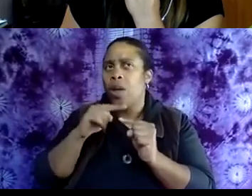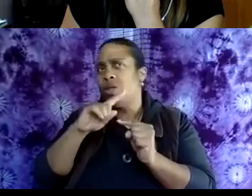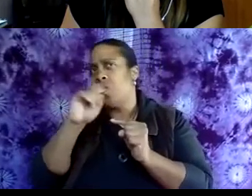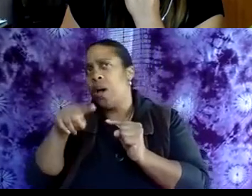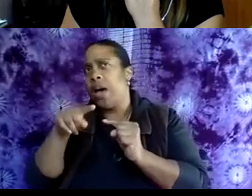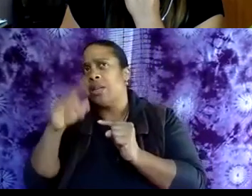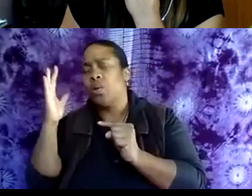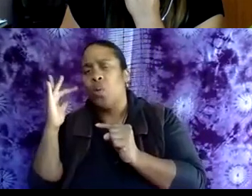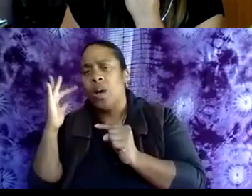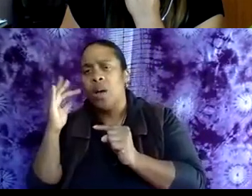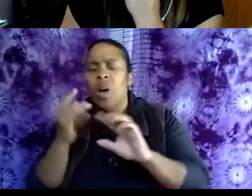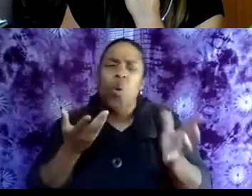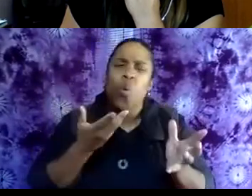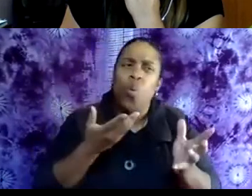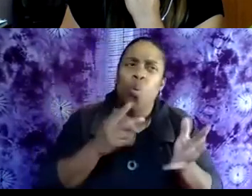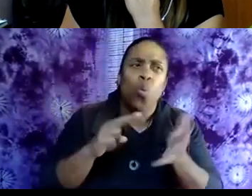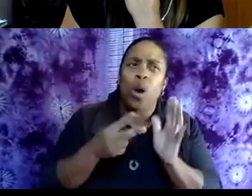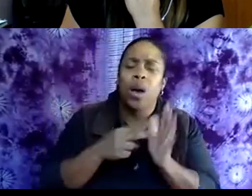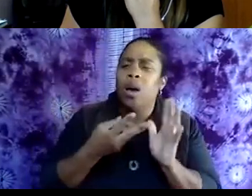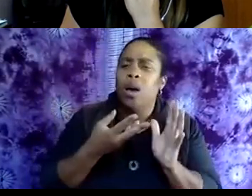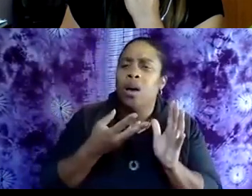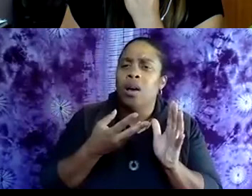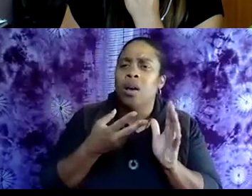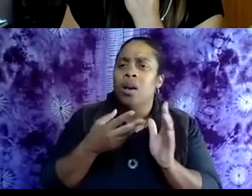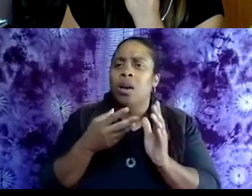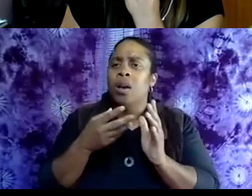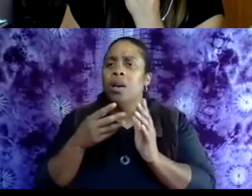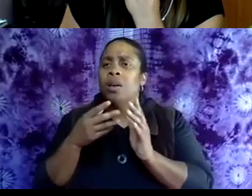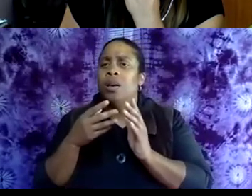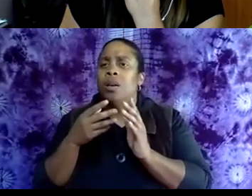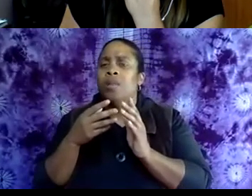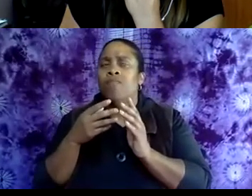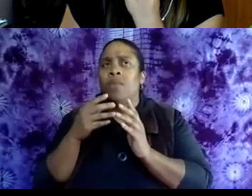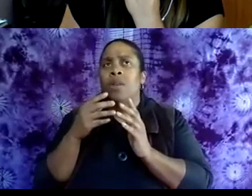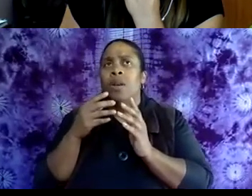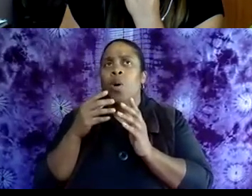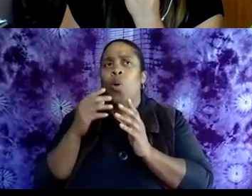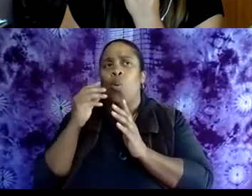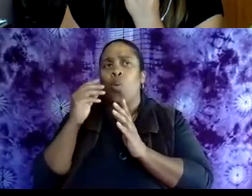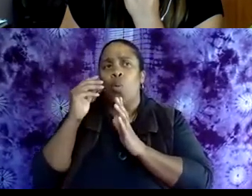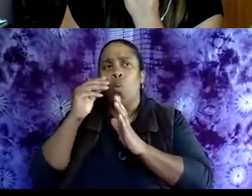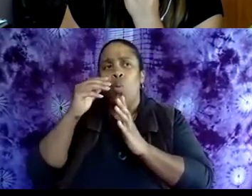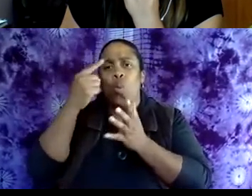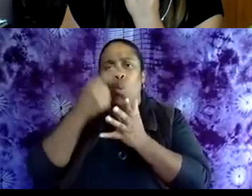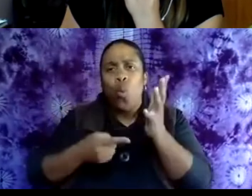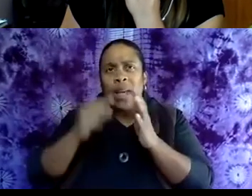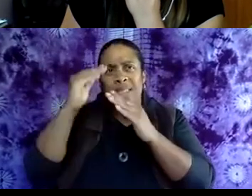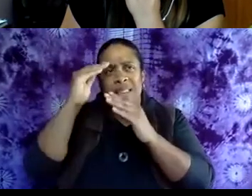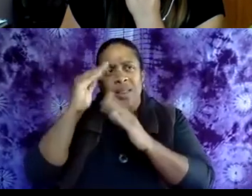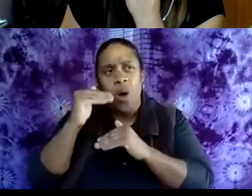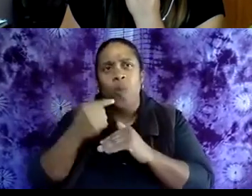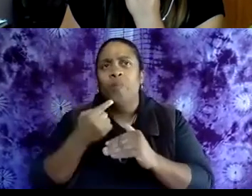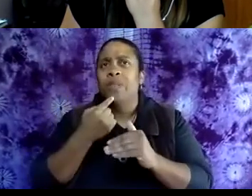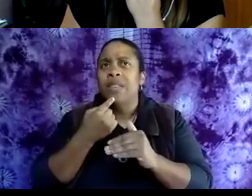Why ask the what? Or What the does that question? hope say to you of why ask the panel? What does hope say to me?